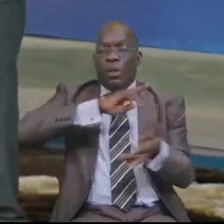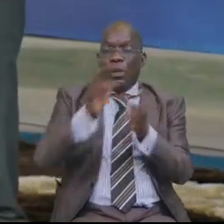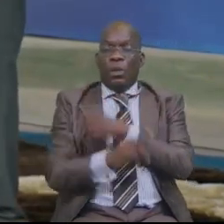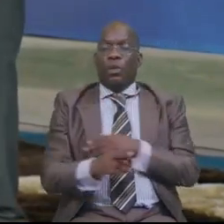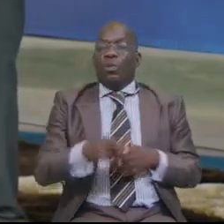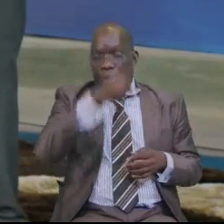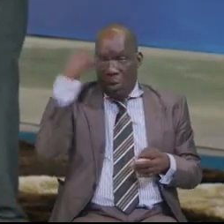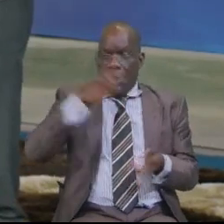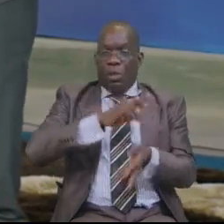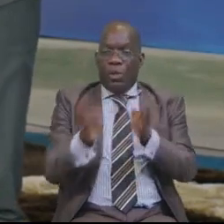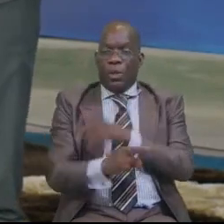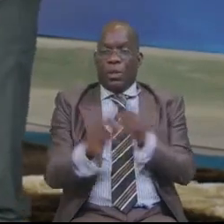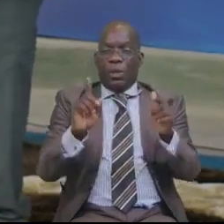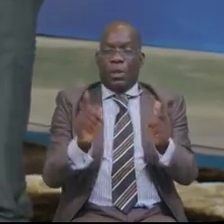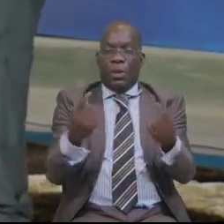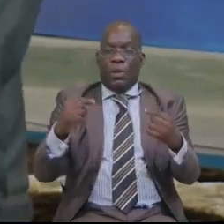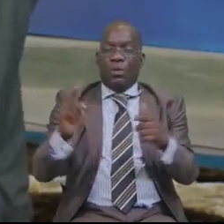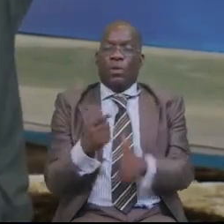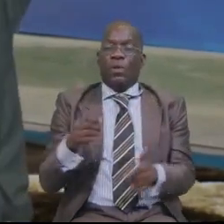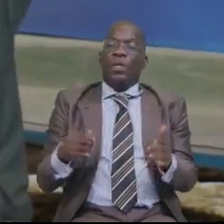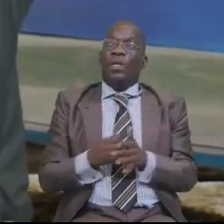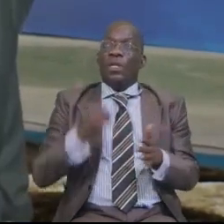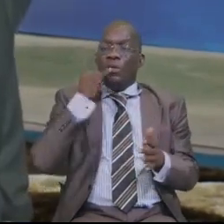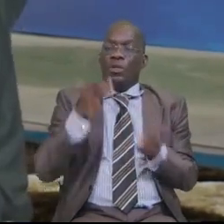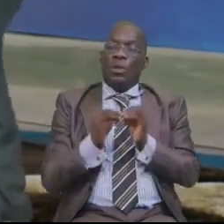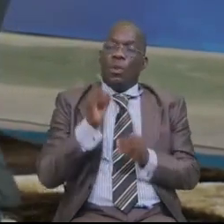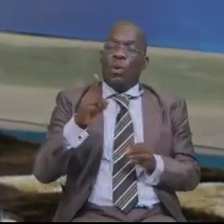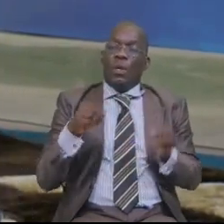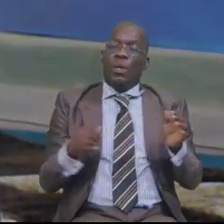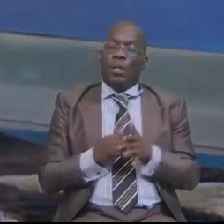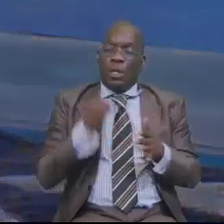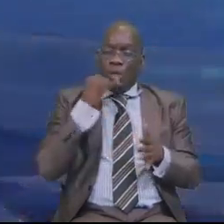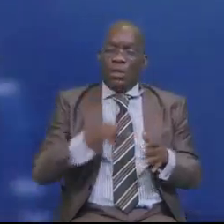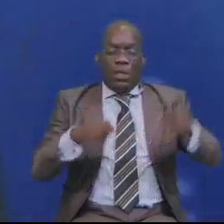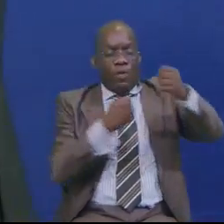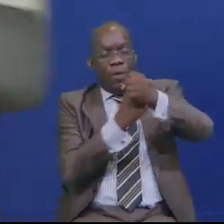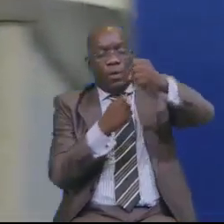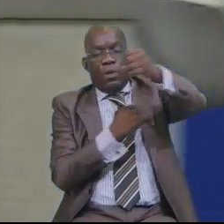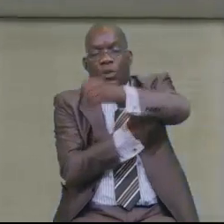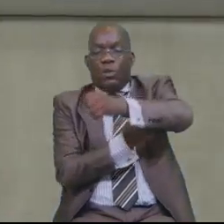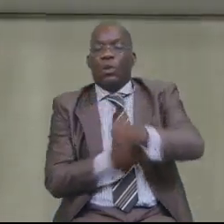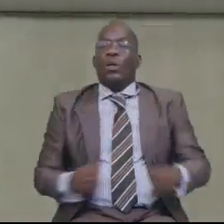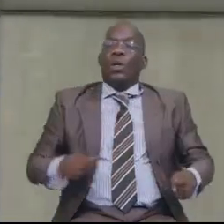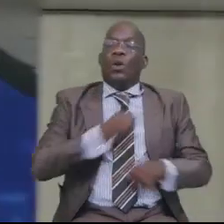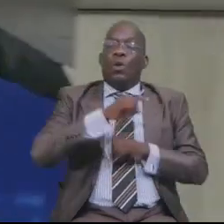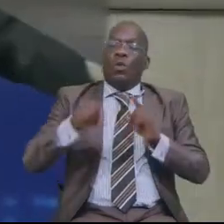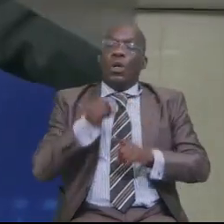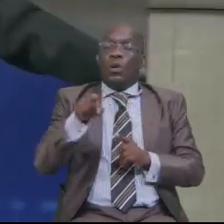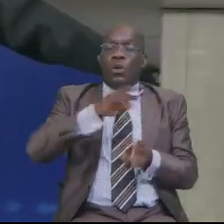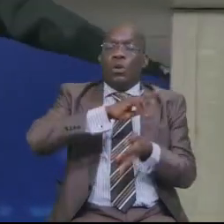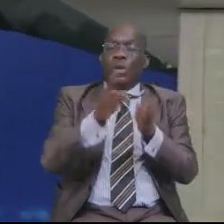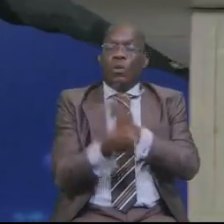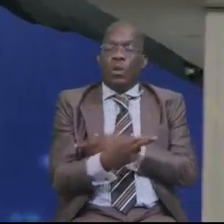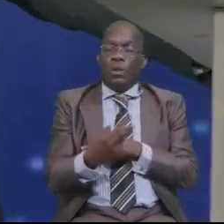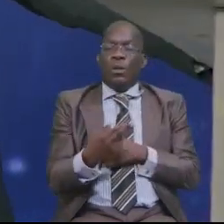there. It's the number one. It's the foundation. When you repent, when you turn away from sin, and then